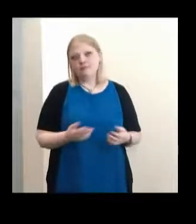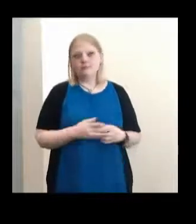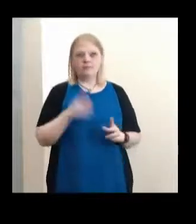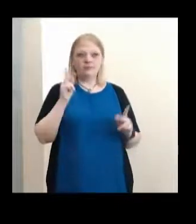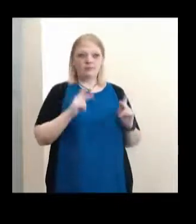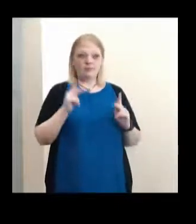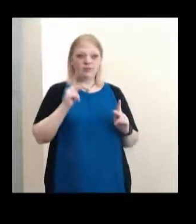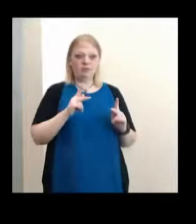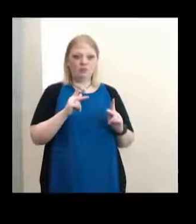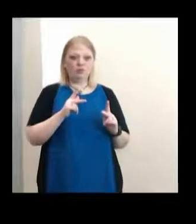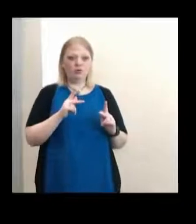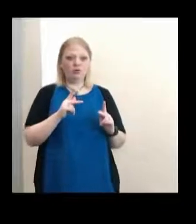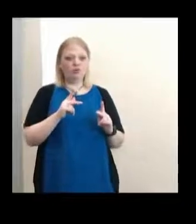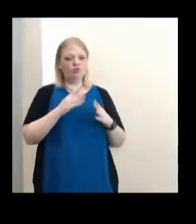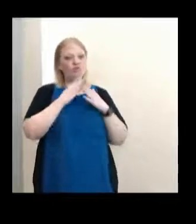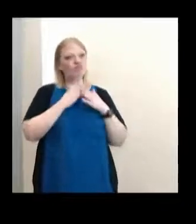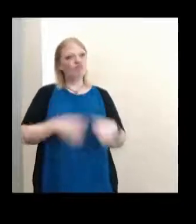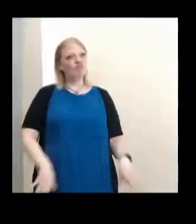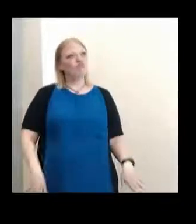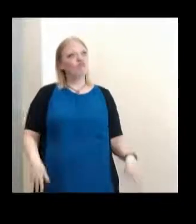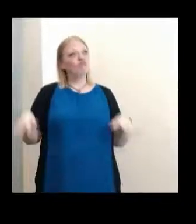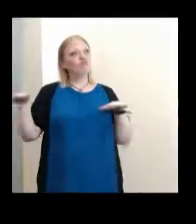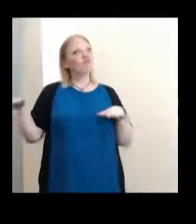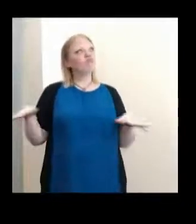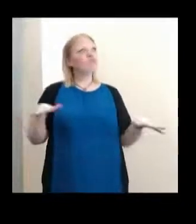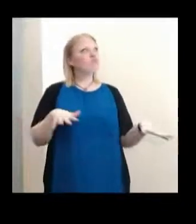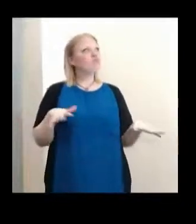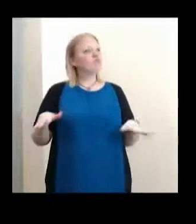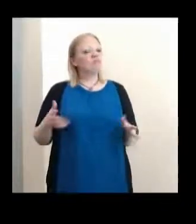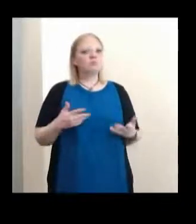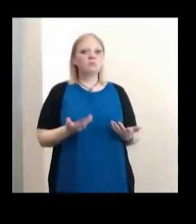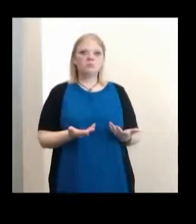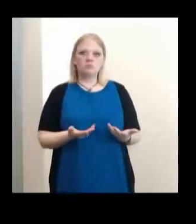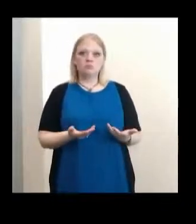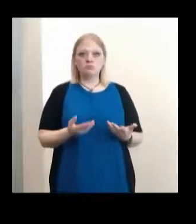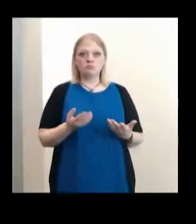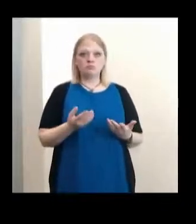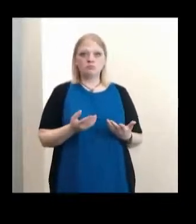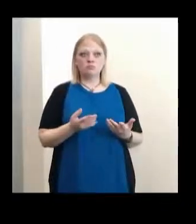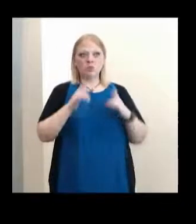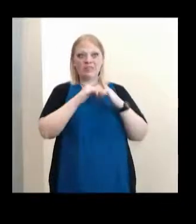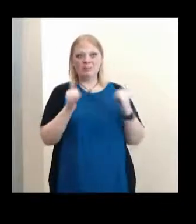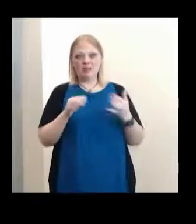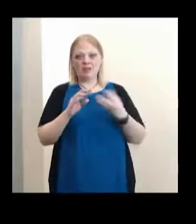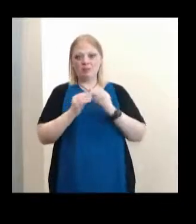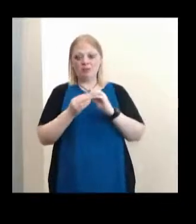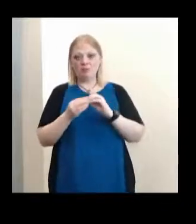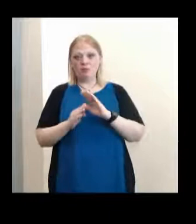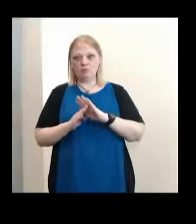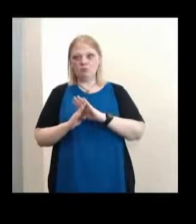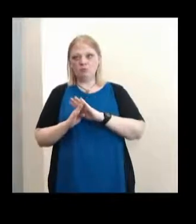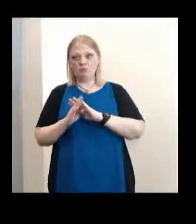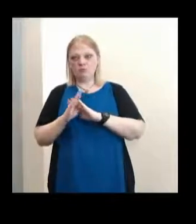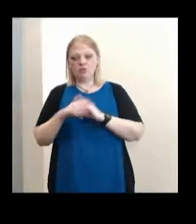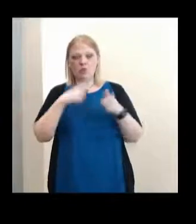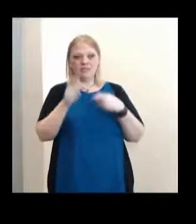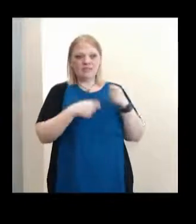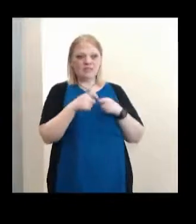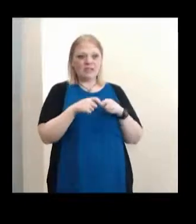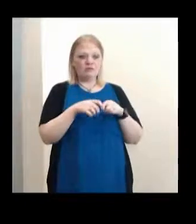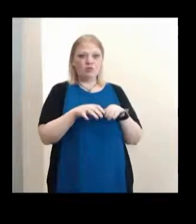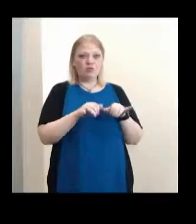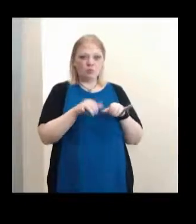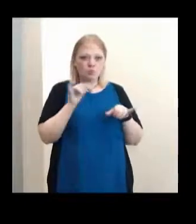putting down their guard with preventive measures. And at the same time, as the numbers are going up, instead of hunkering down on our